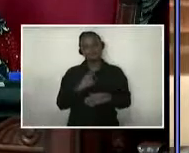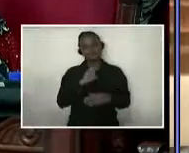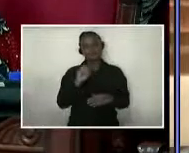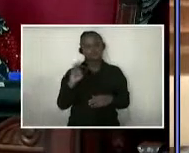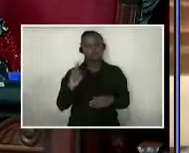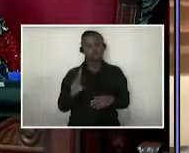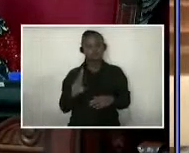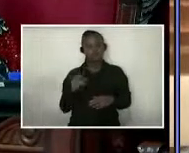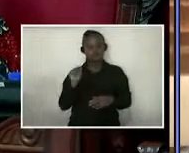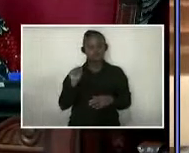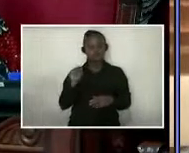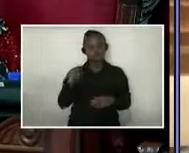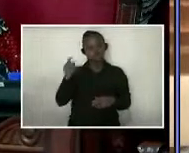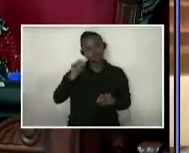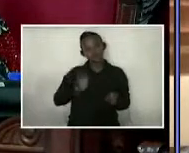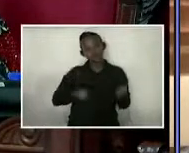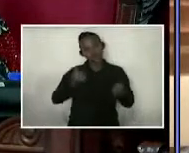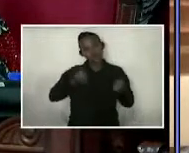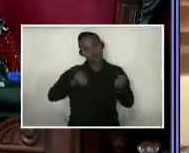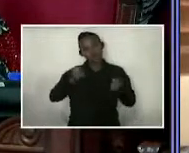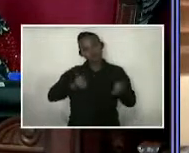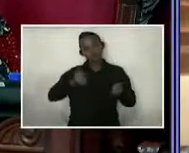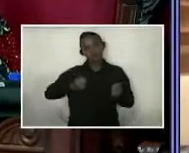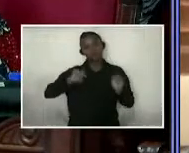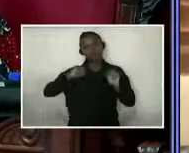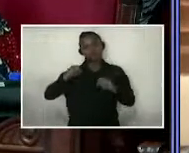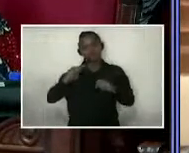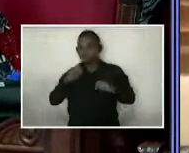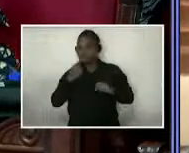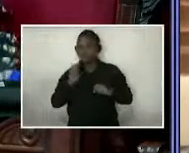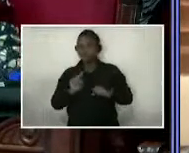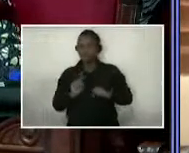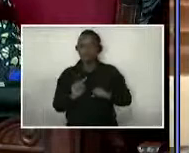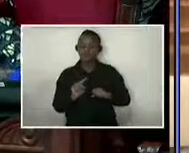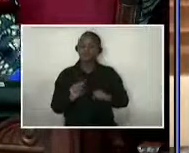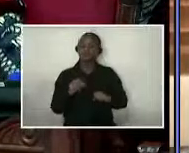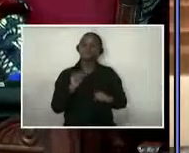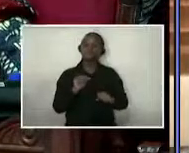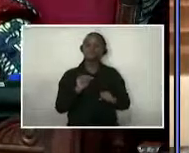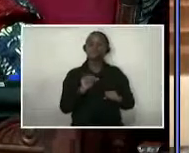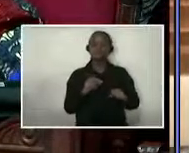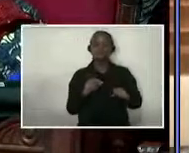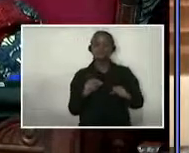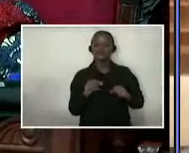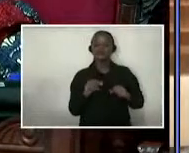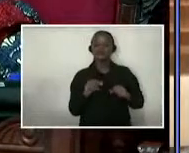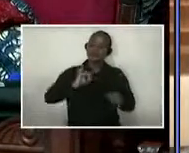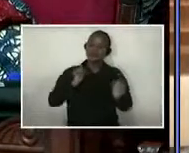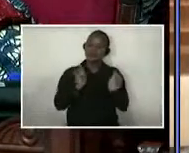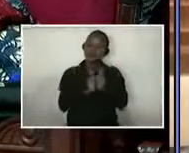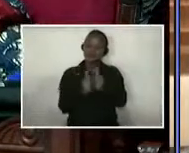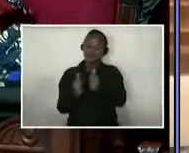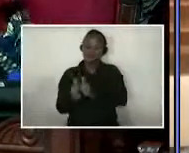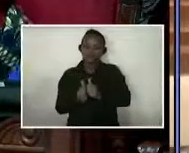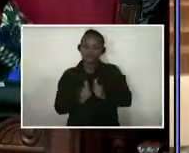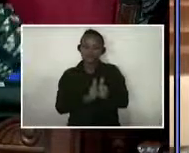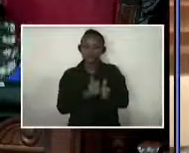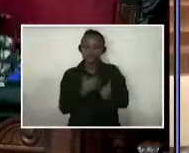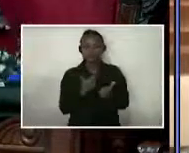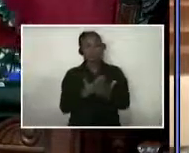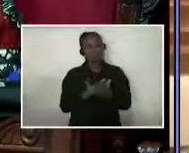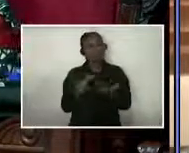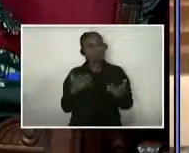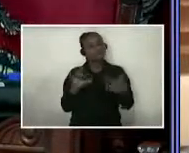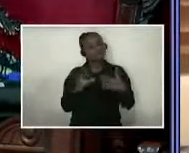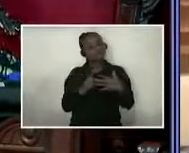not require proportional representation meant that these coalition mayors could freely choose councillors to appoint to